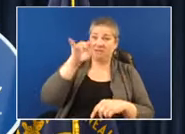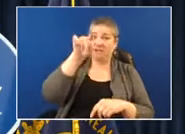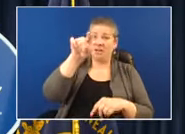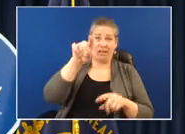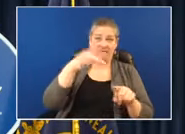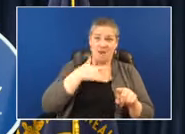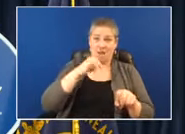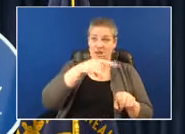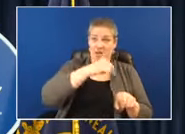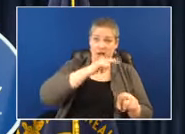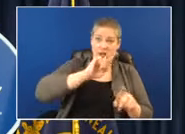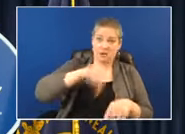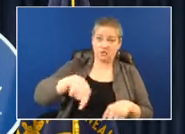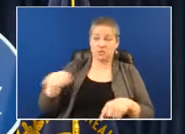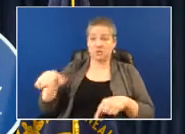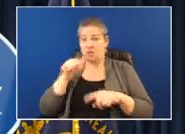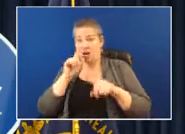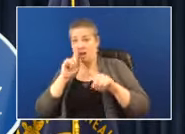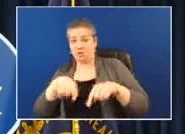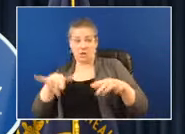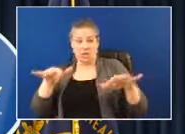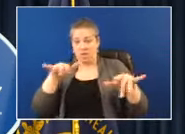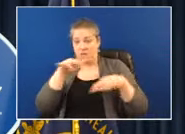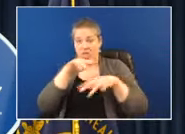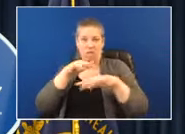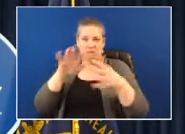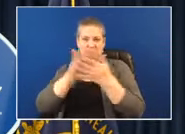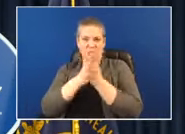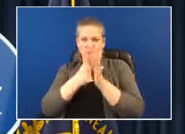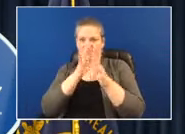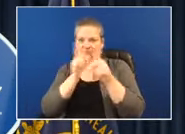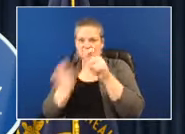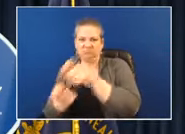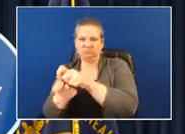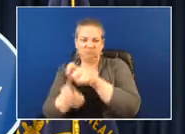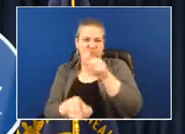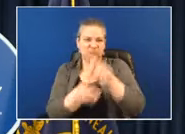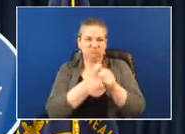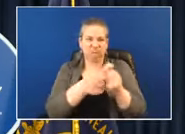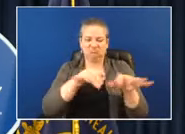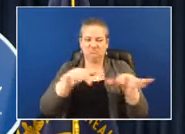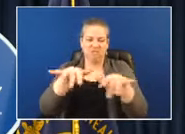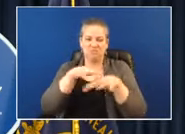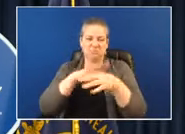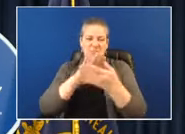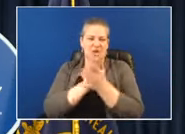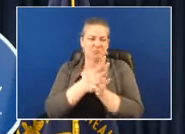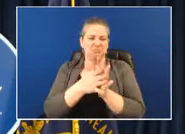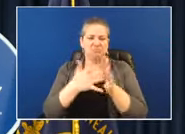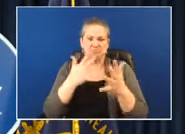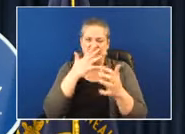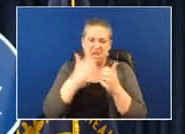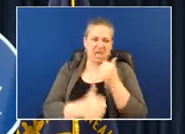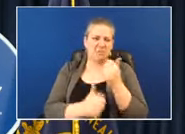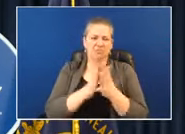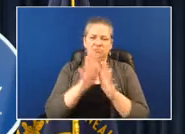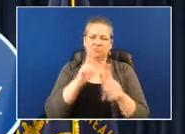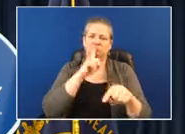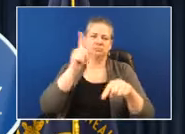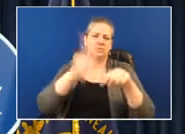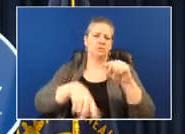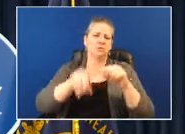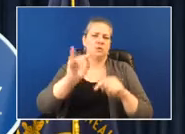see meanness and vindictiveness. And we cannot allow, you know, that to